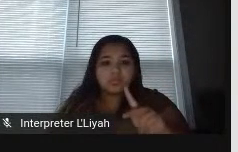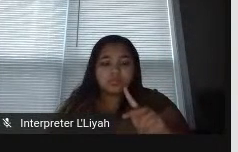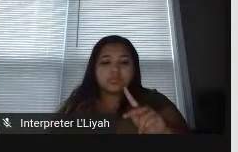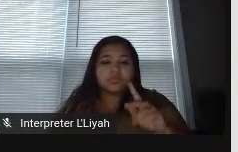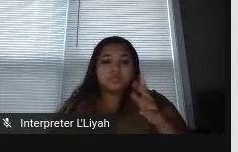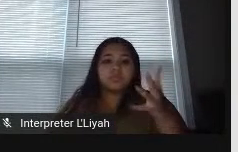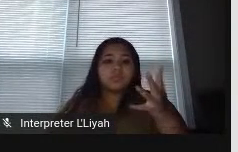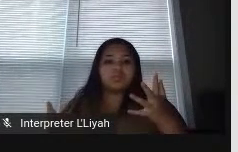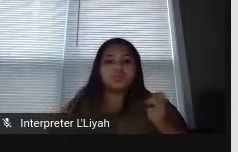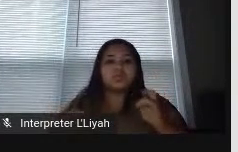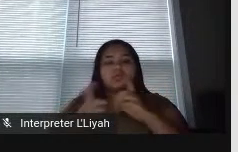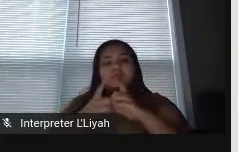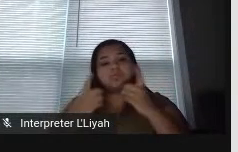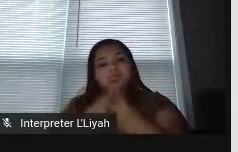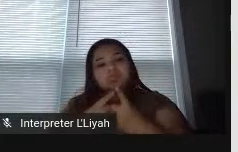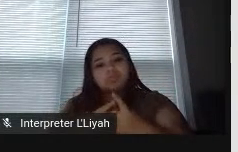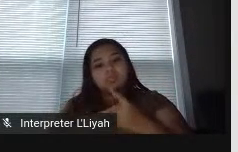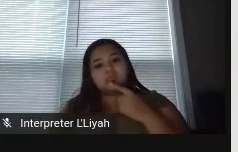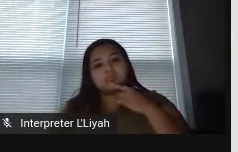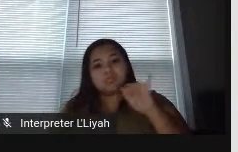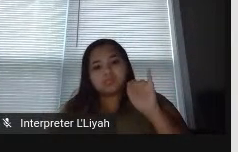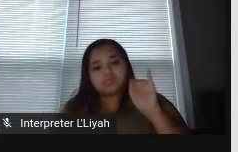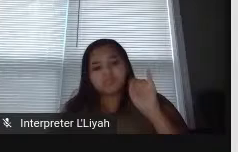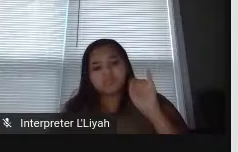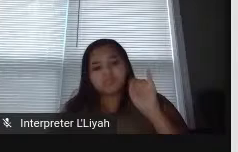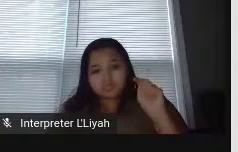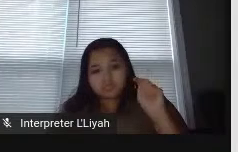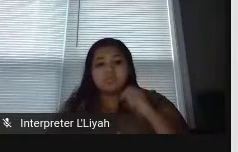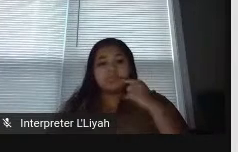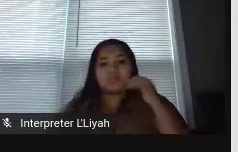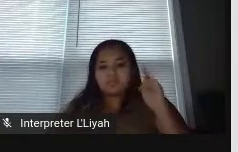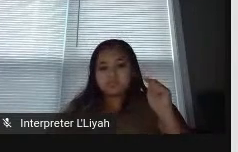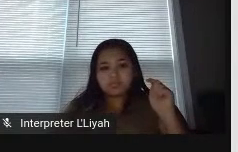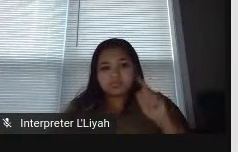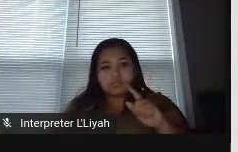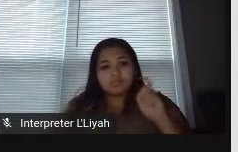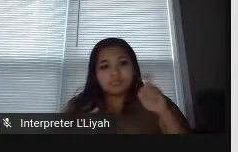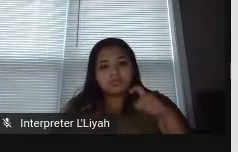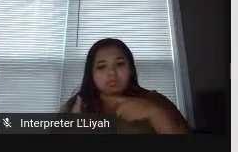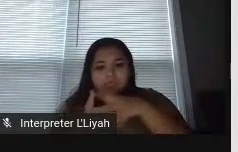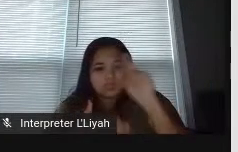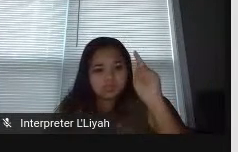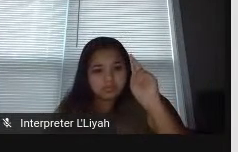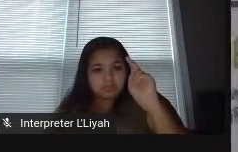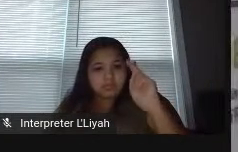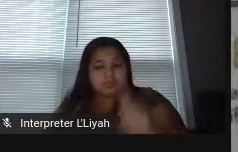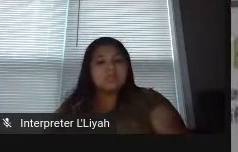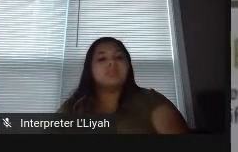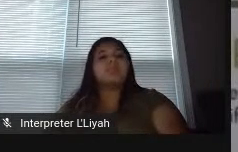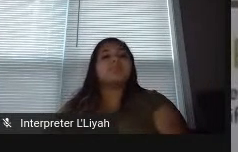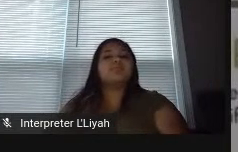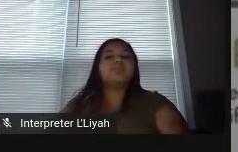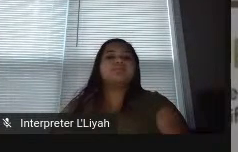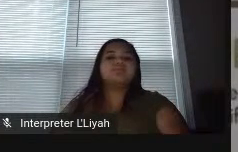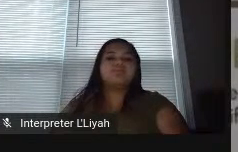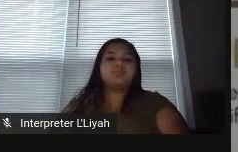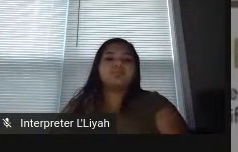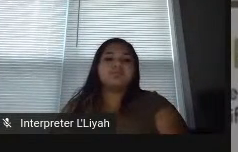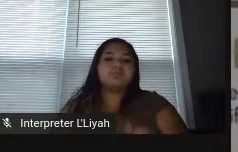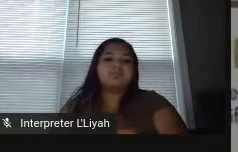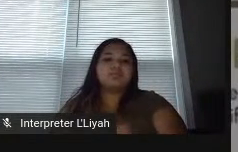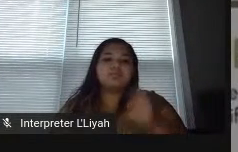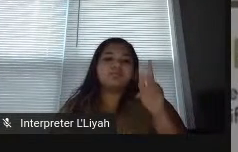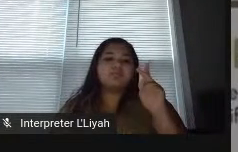want to try to get the district to say it, because if they say it, they have to pay for it. Just